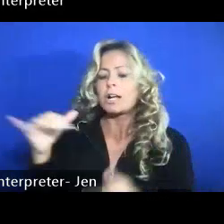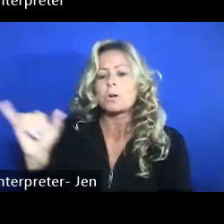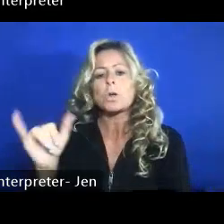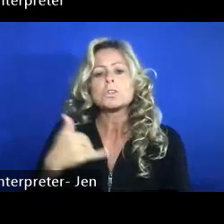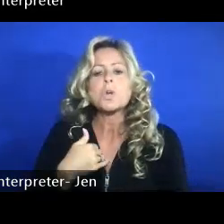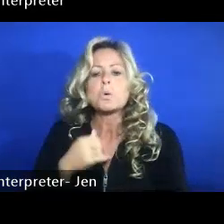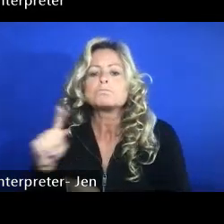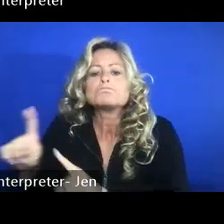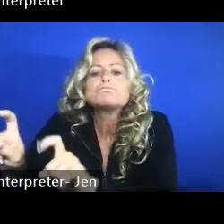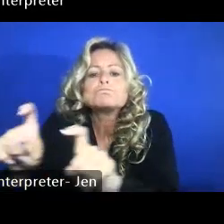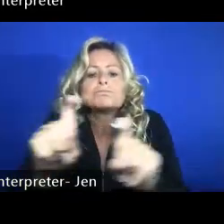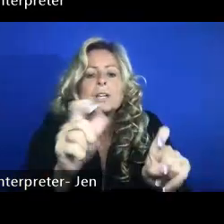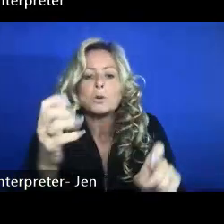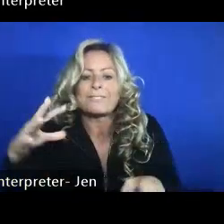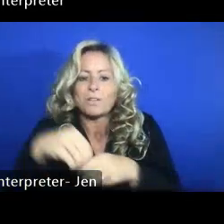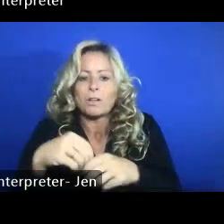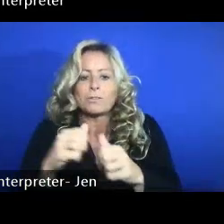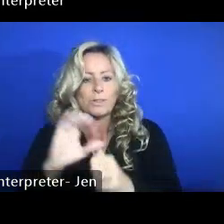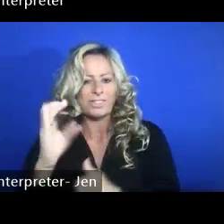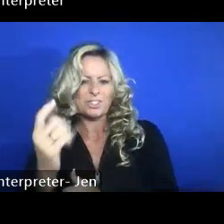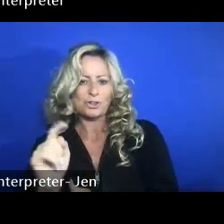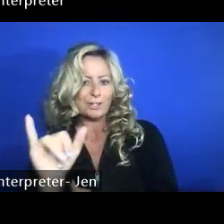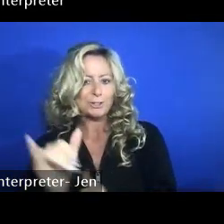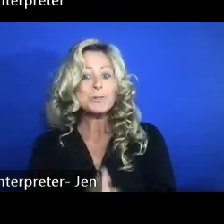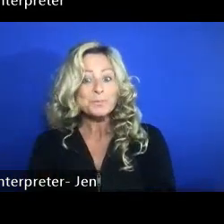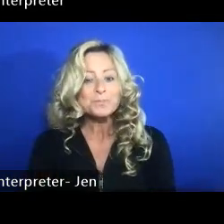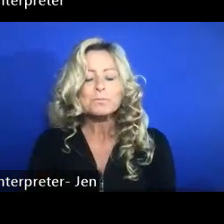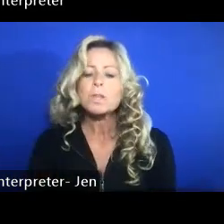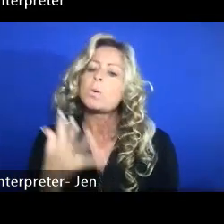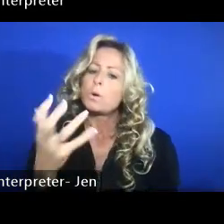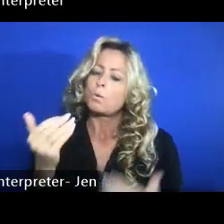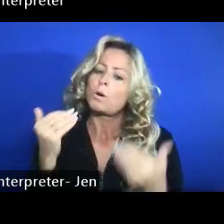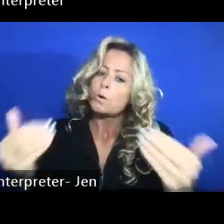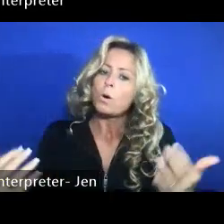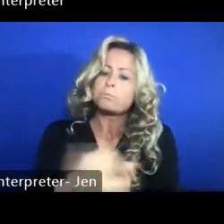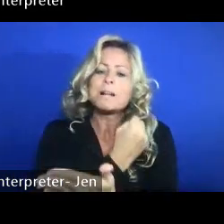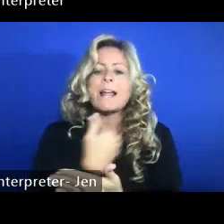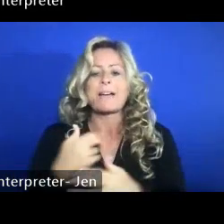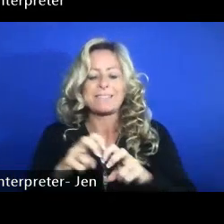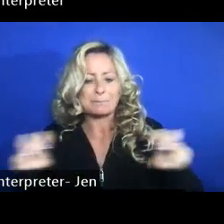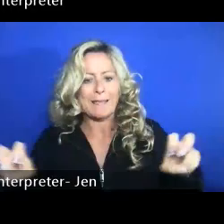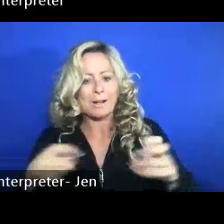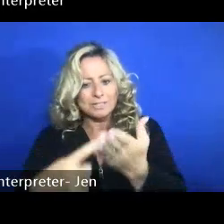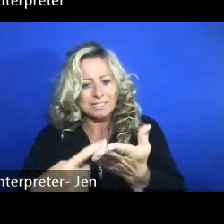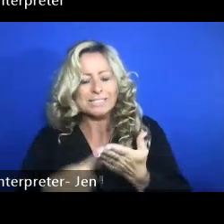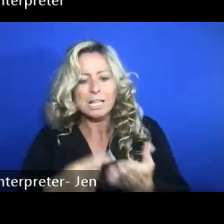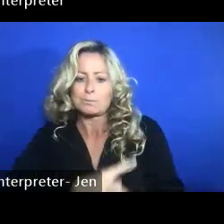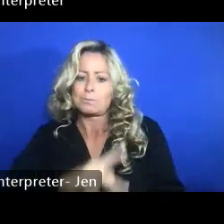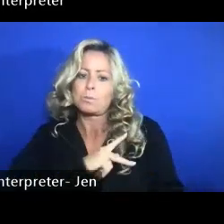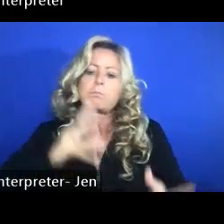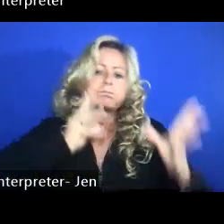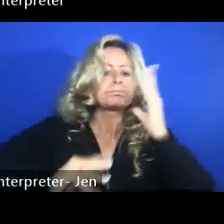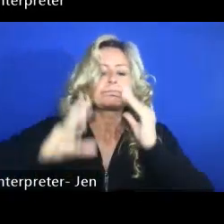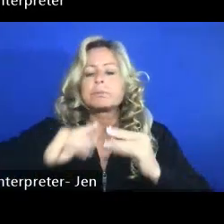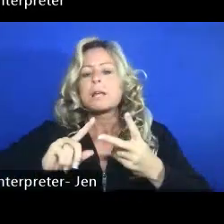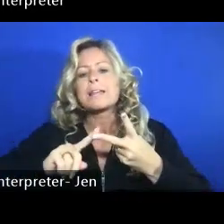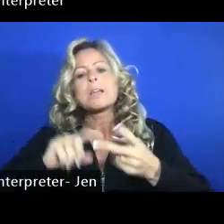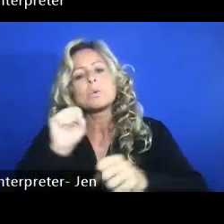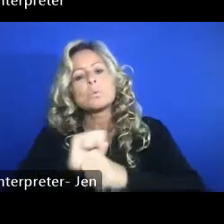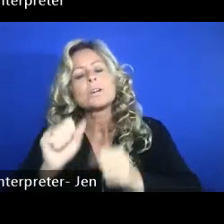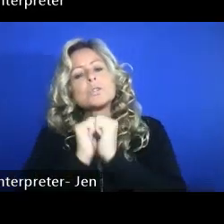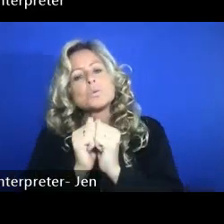any questions or get involved in the chat. We want to have this panel discuss their personal experience and then working